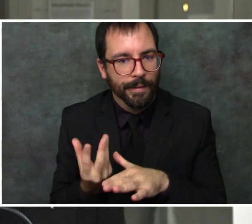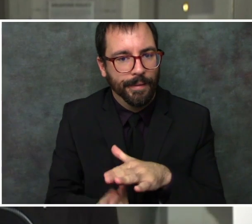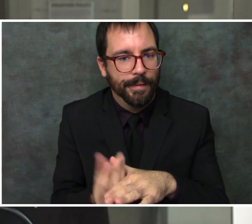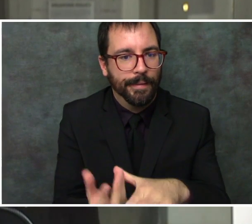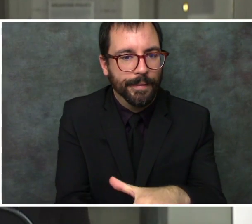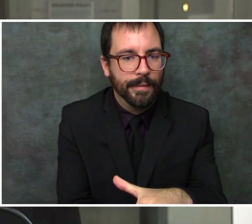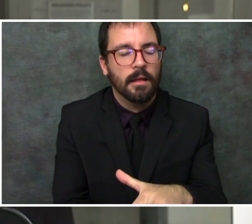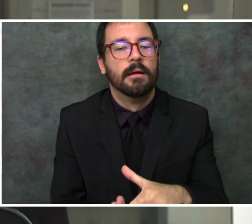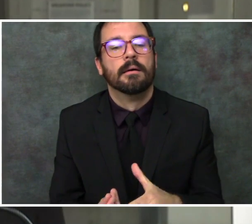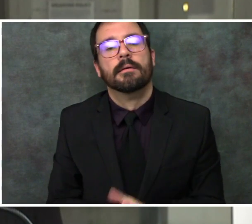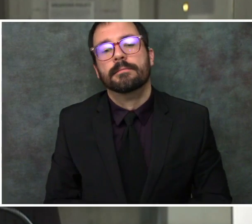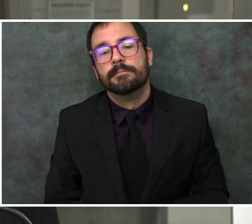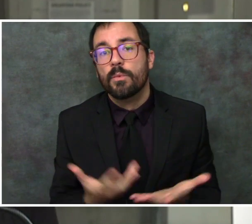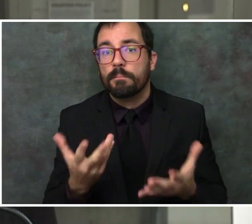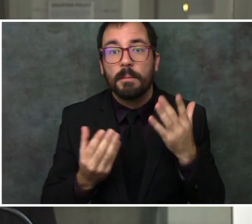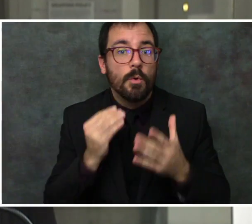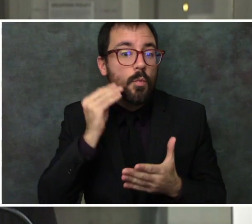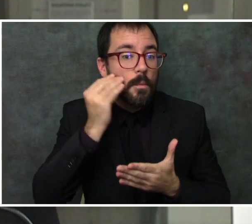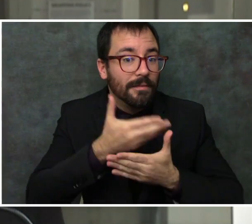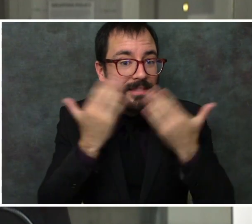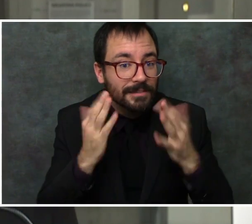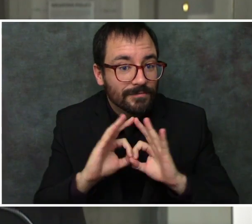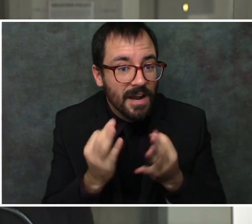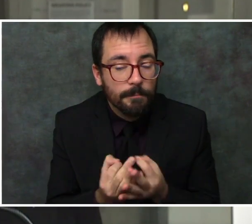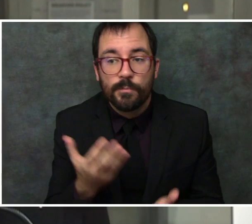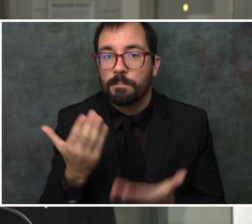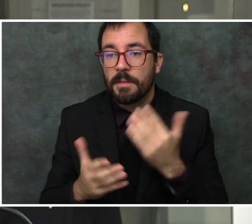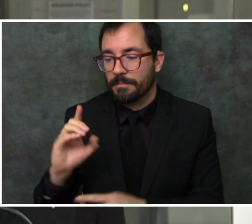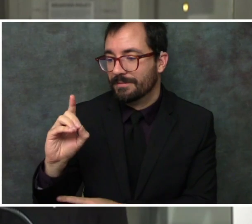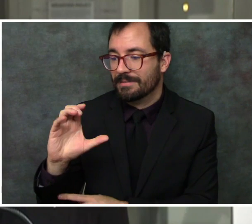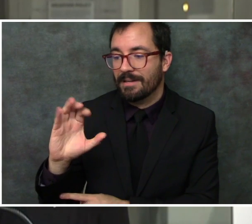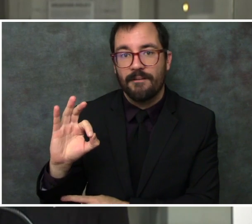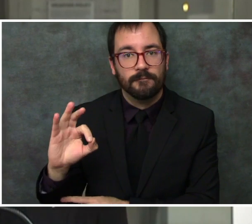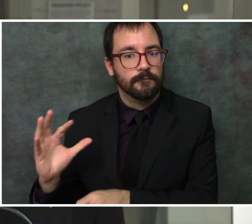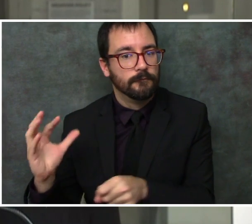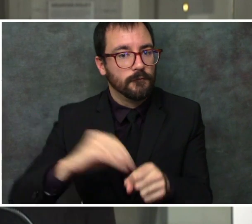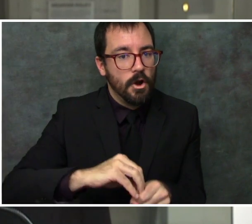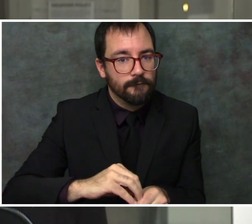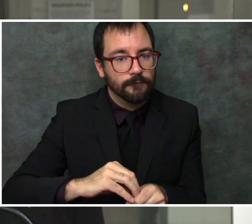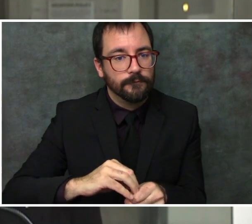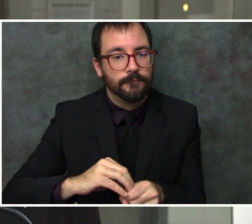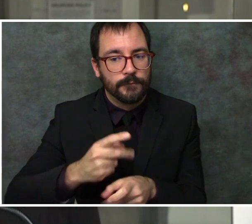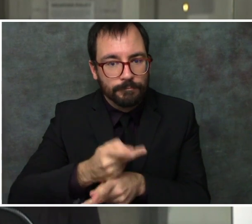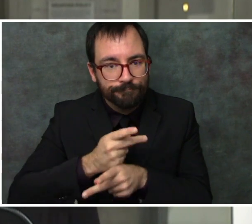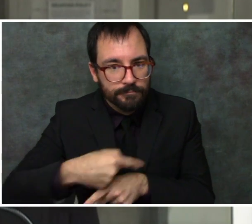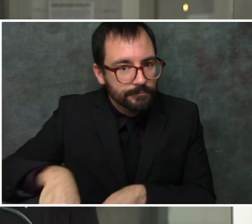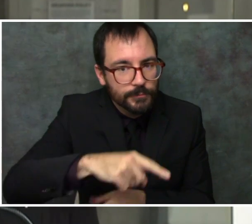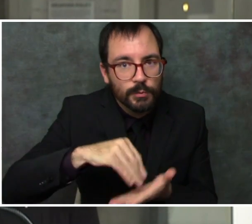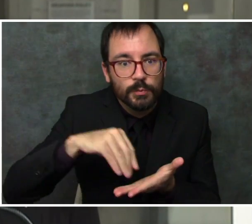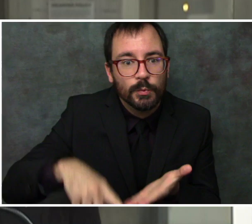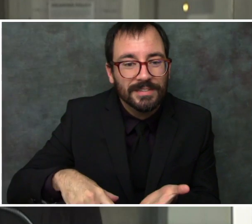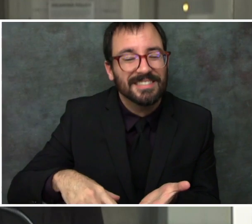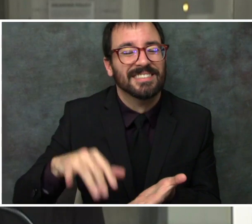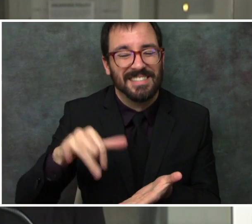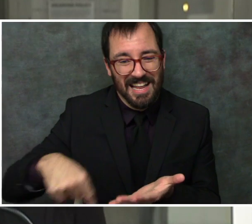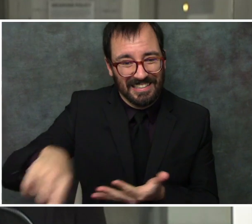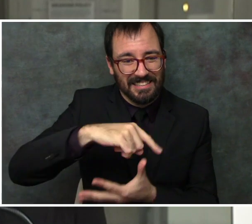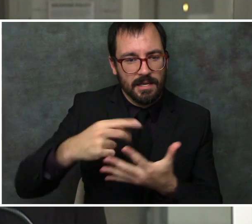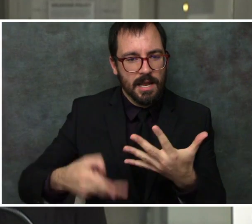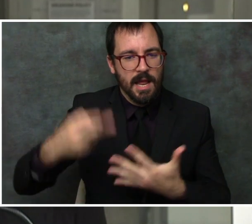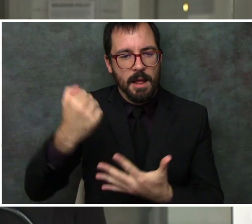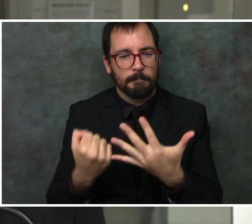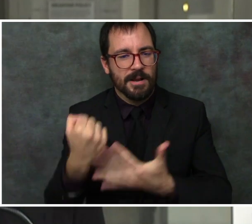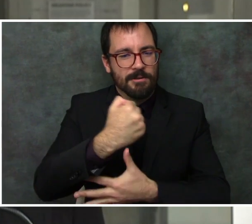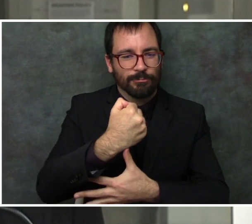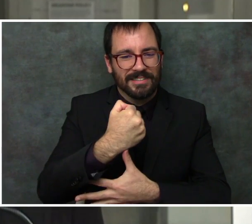in DCF care. For many of these students, not being in school presents a risk that cannot be mitigated the way that the